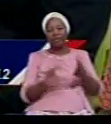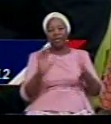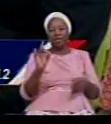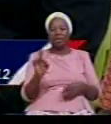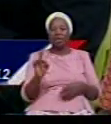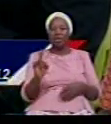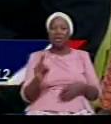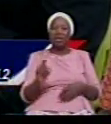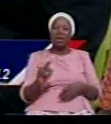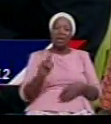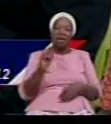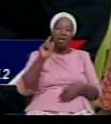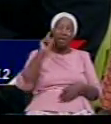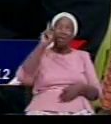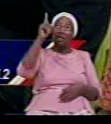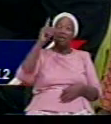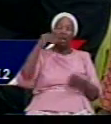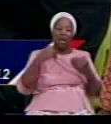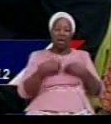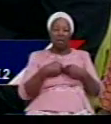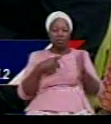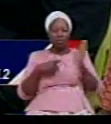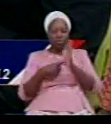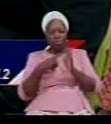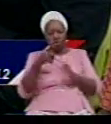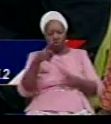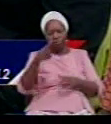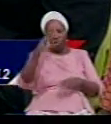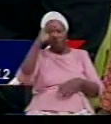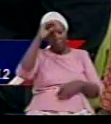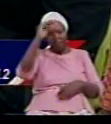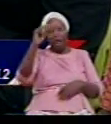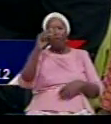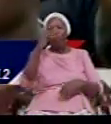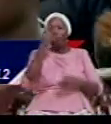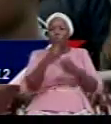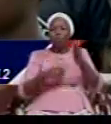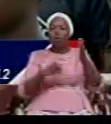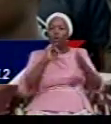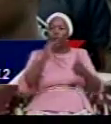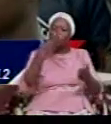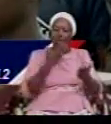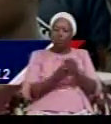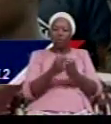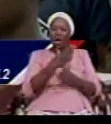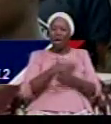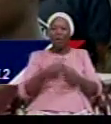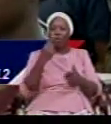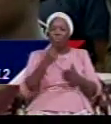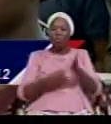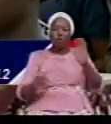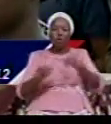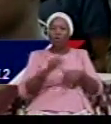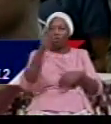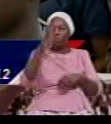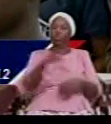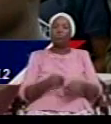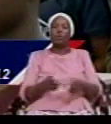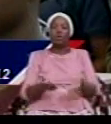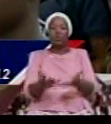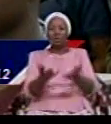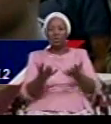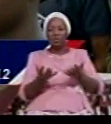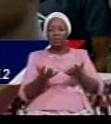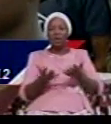has showed thee, O man, what is good, and what does the Lord require